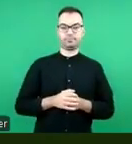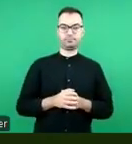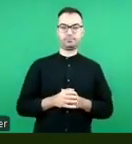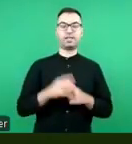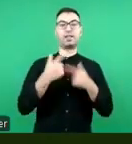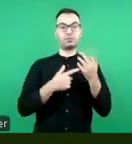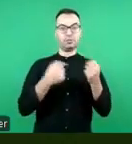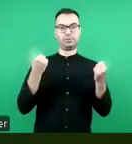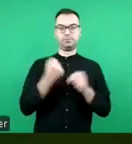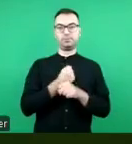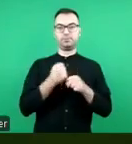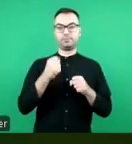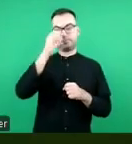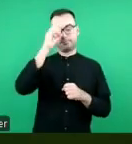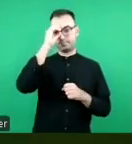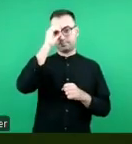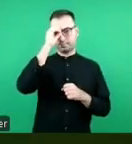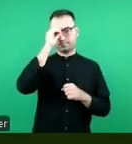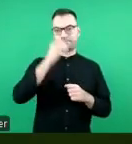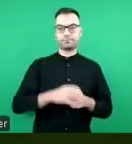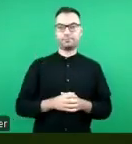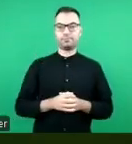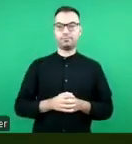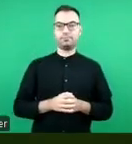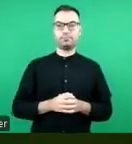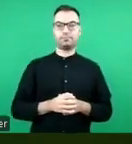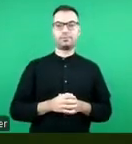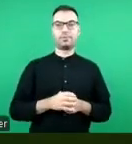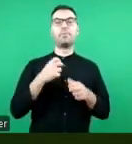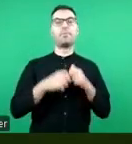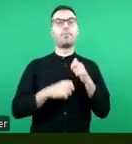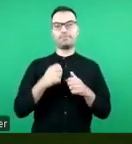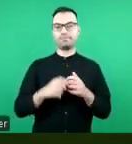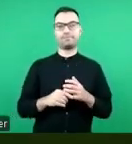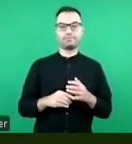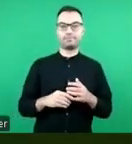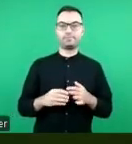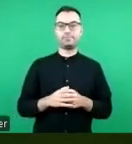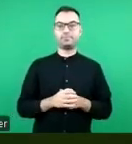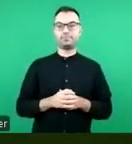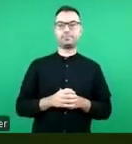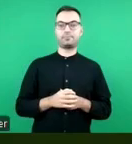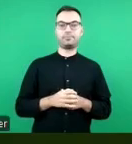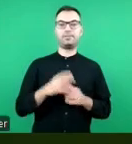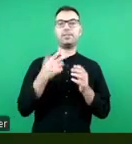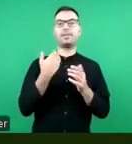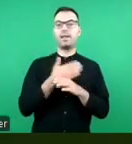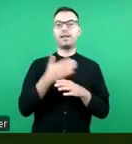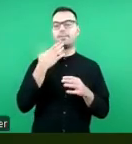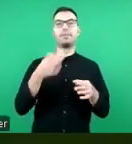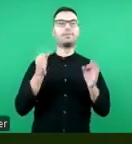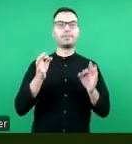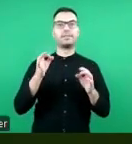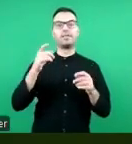to develop conservation measures. The tricky thing is that we are lacking still experimental designs